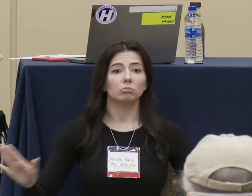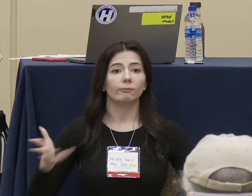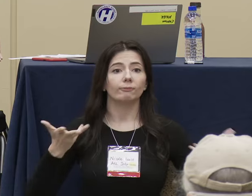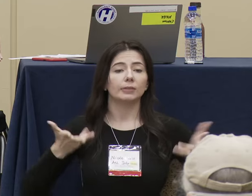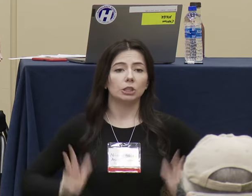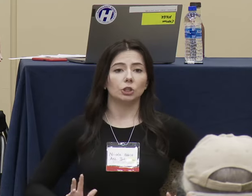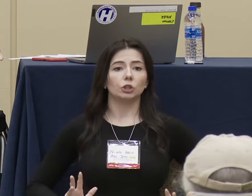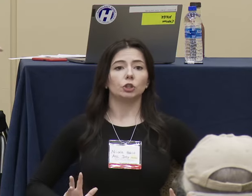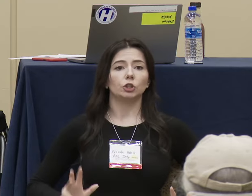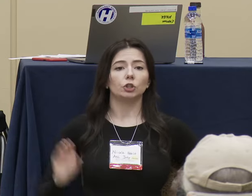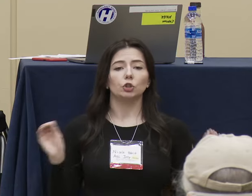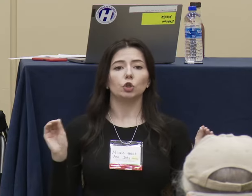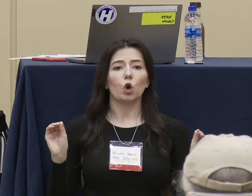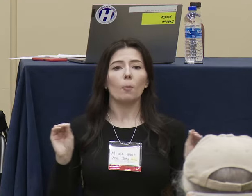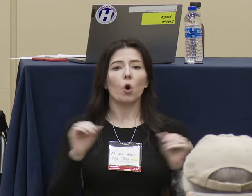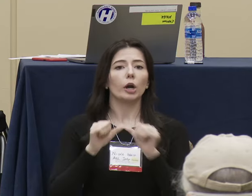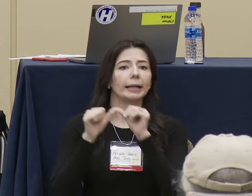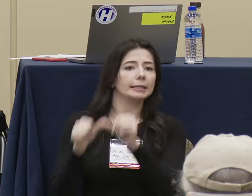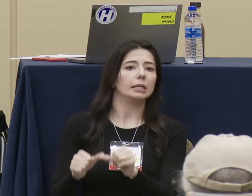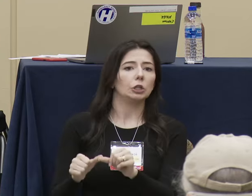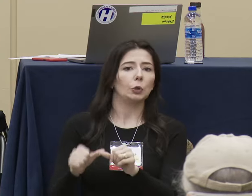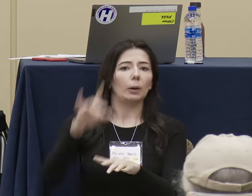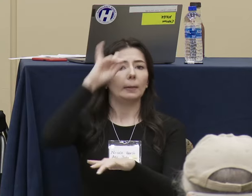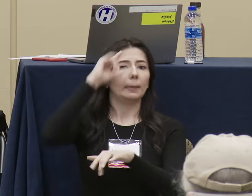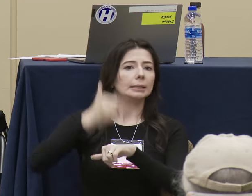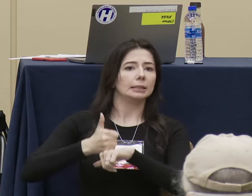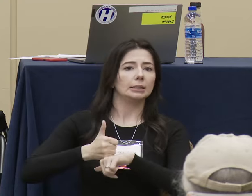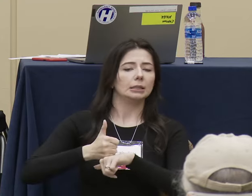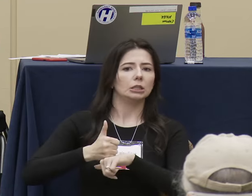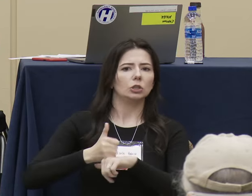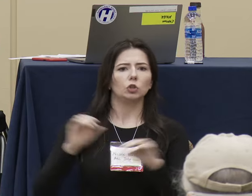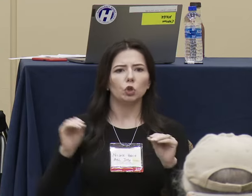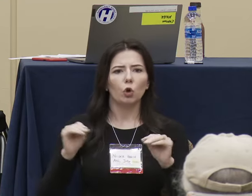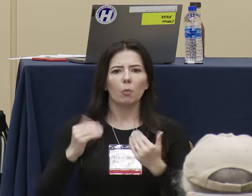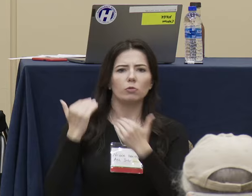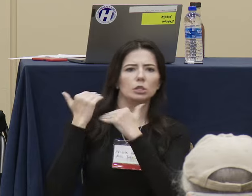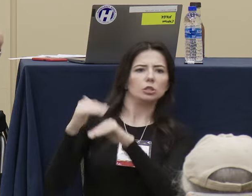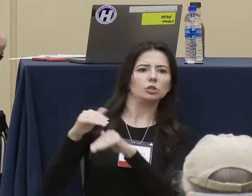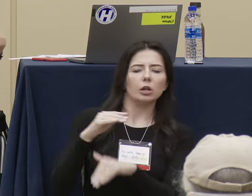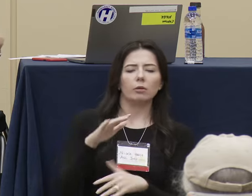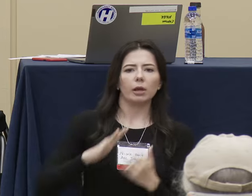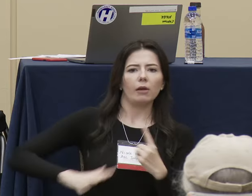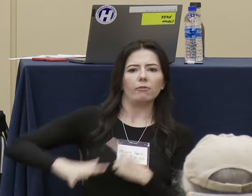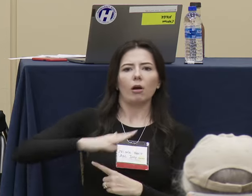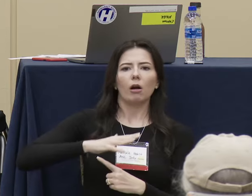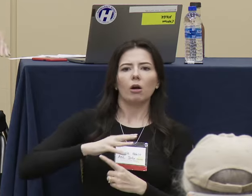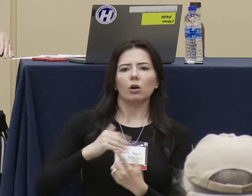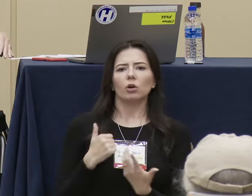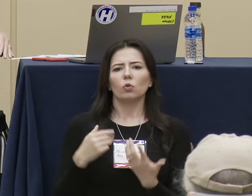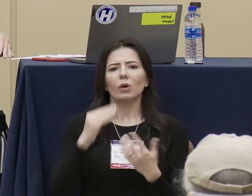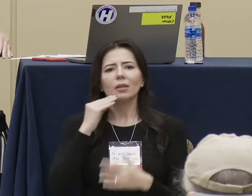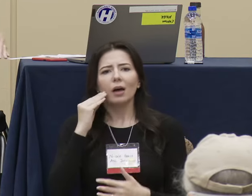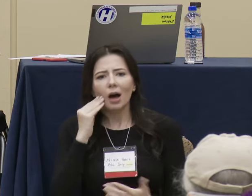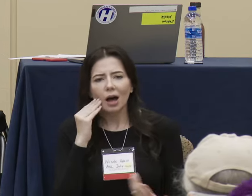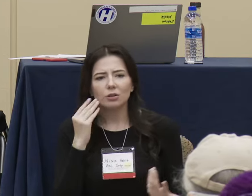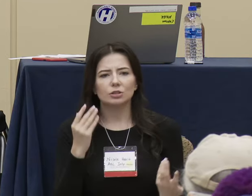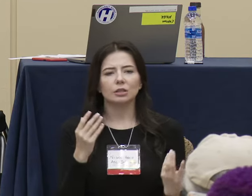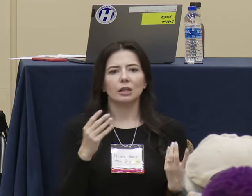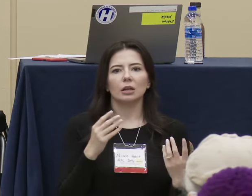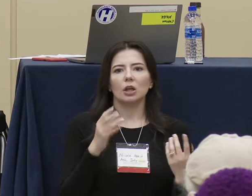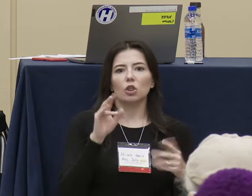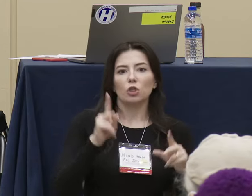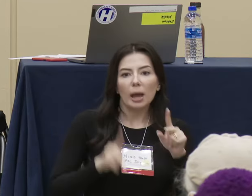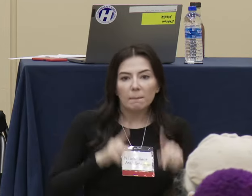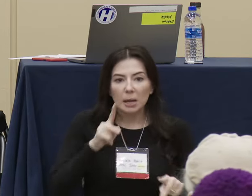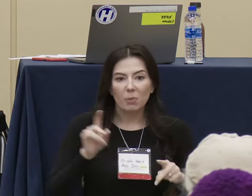continuum, no less restrictive environment. Warehousing people is morally bankrupt, close them all. And when